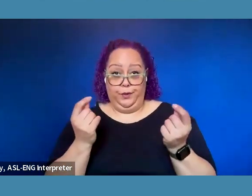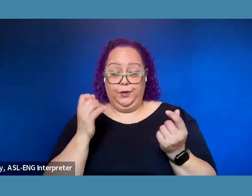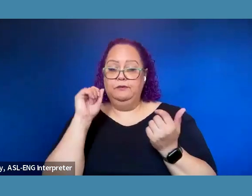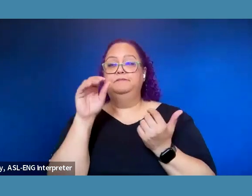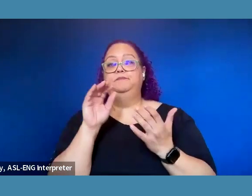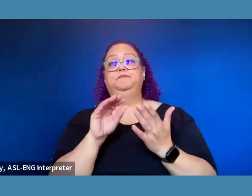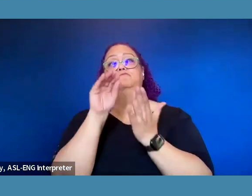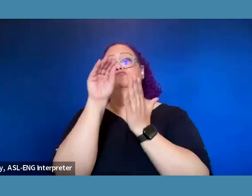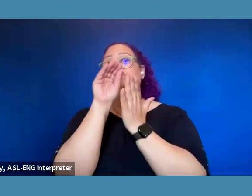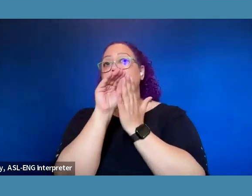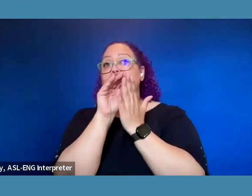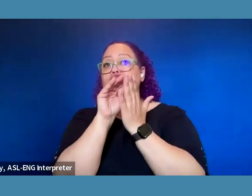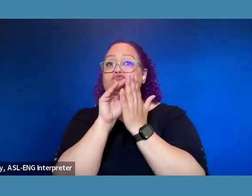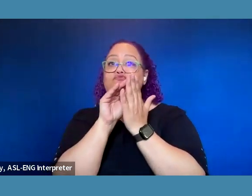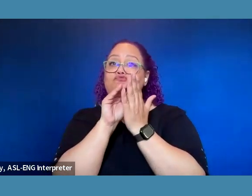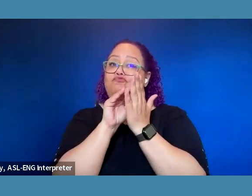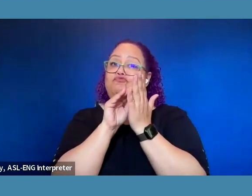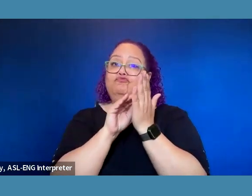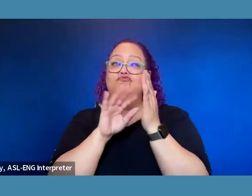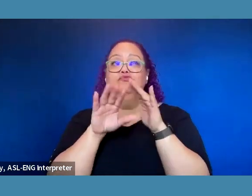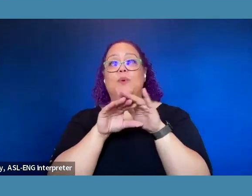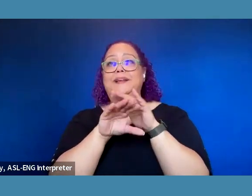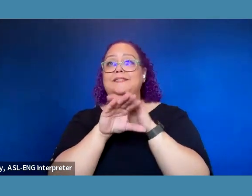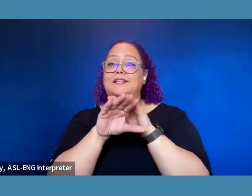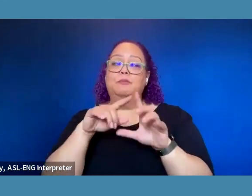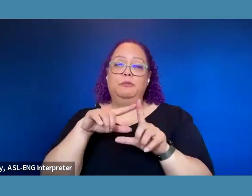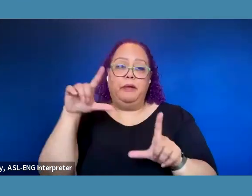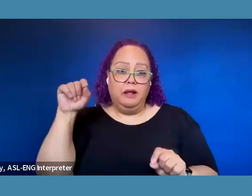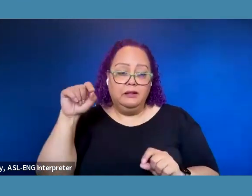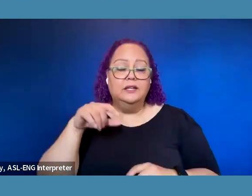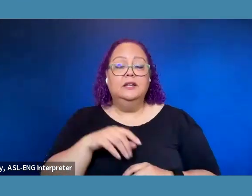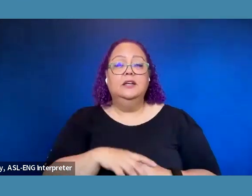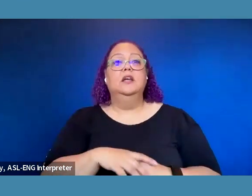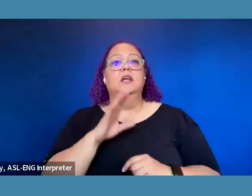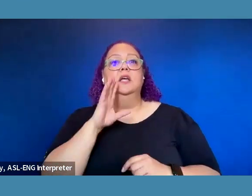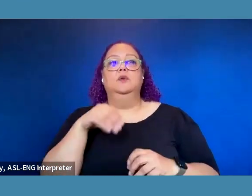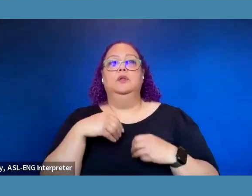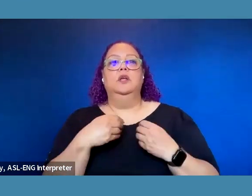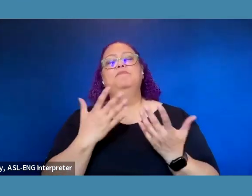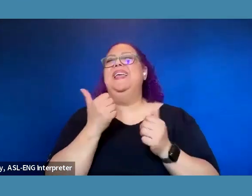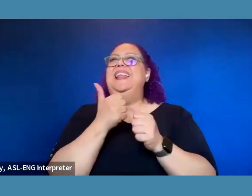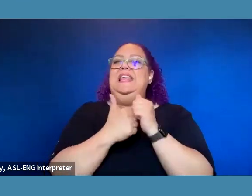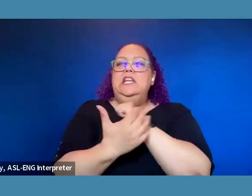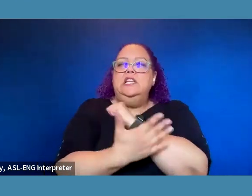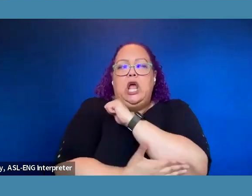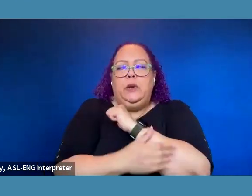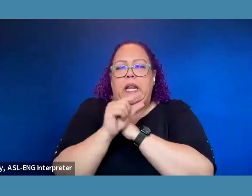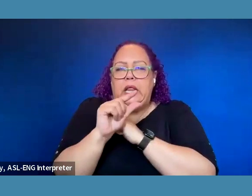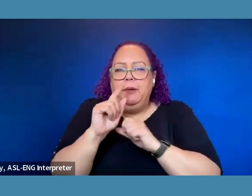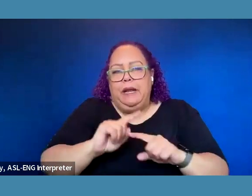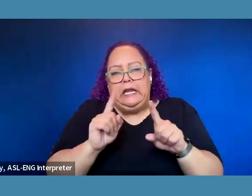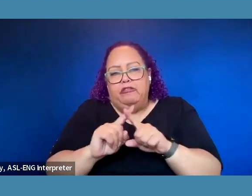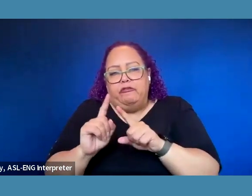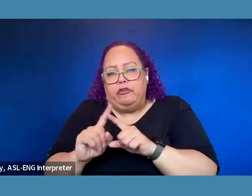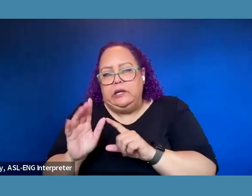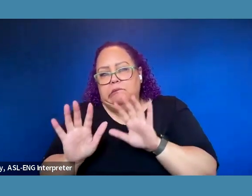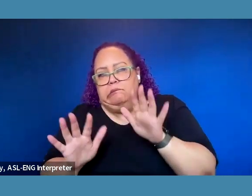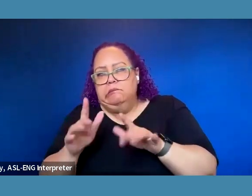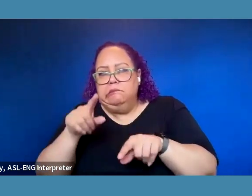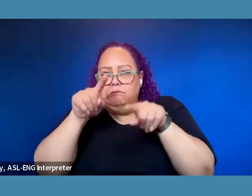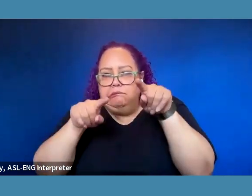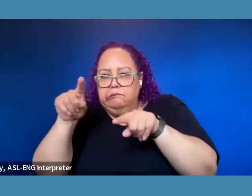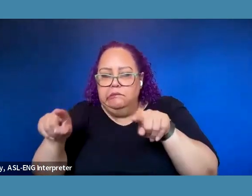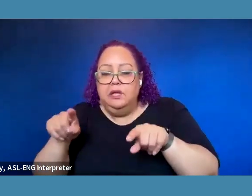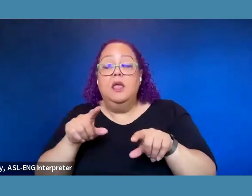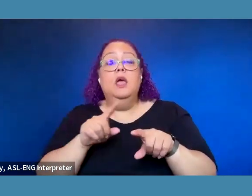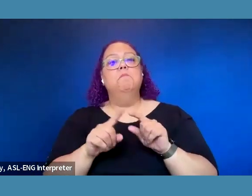accessible ballot. That they'll basically provide. Each county does it a little differently, but typically they'll provide a link